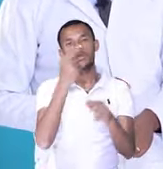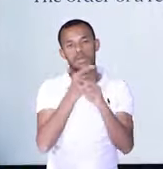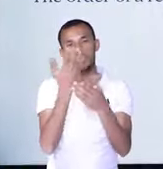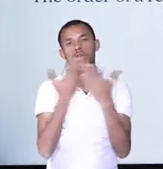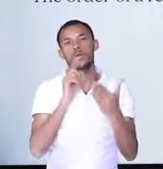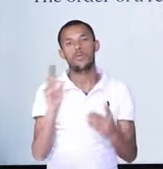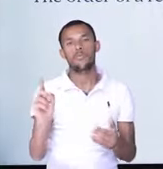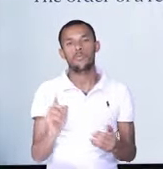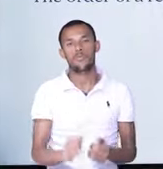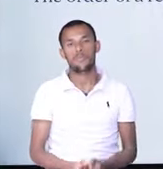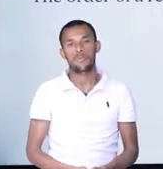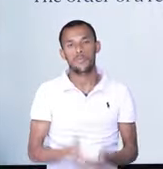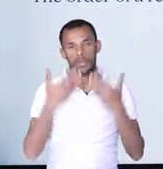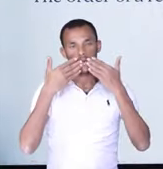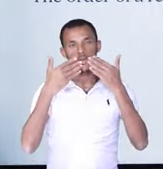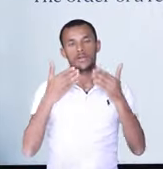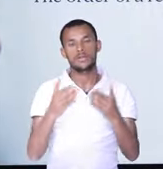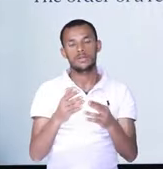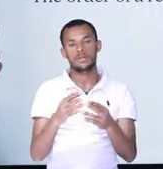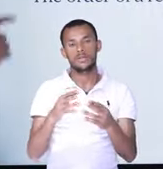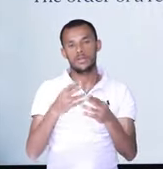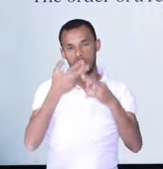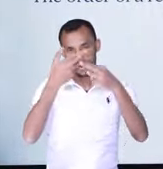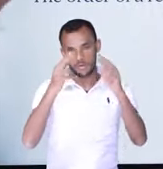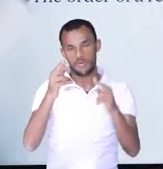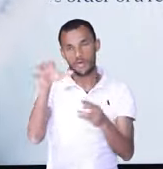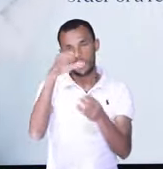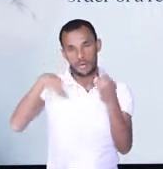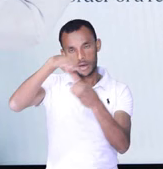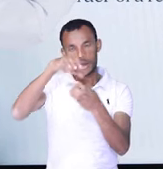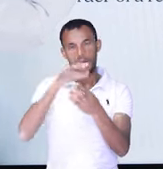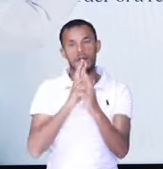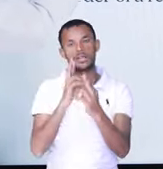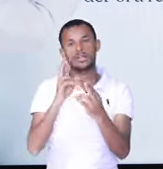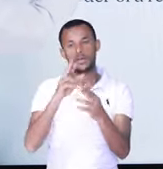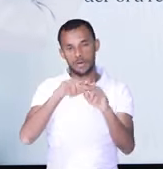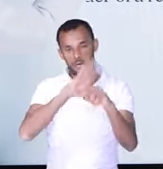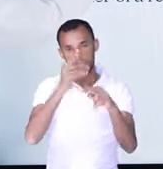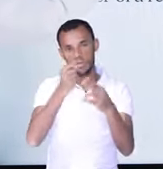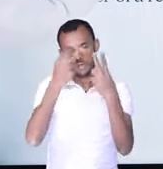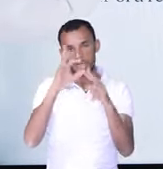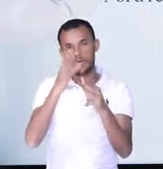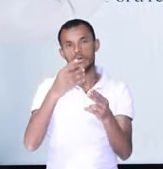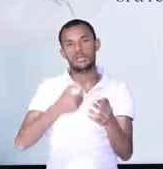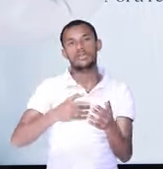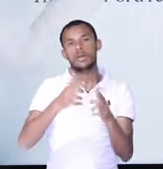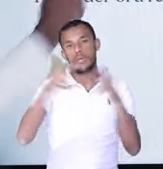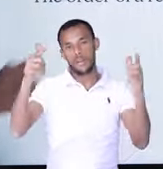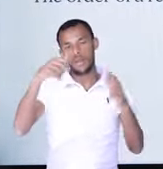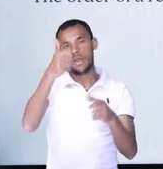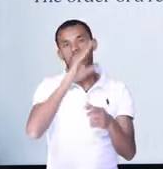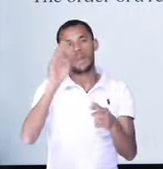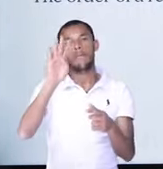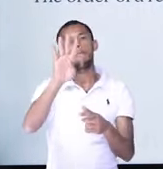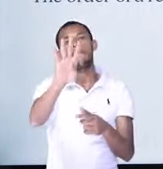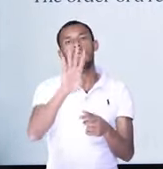correct? Thank you. Rates of chemical reaction depends on the concentrations of this capital letter A and capital letter